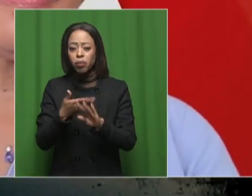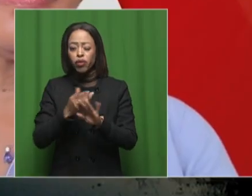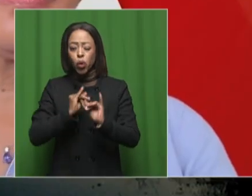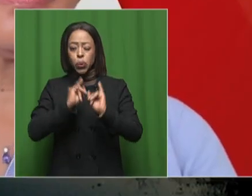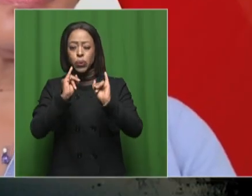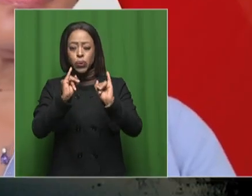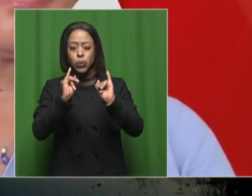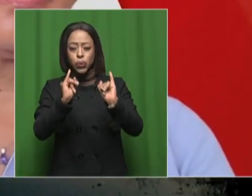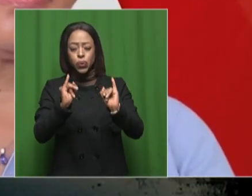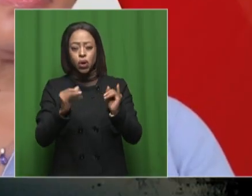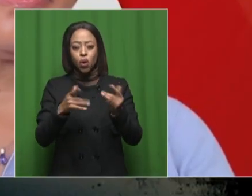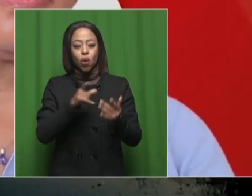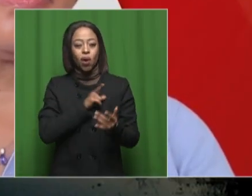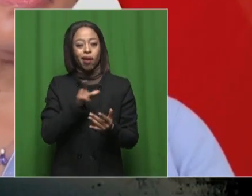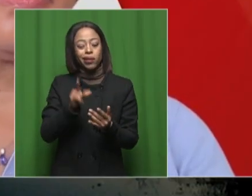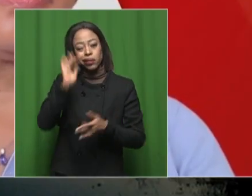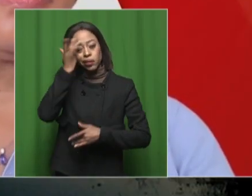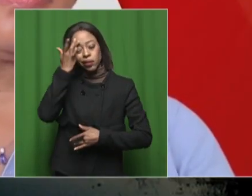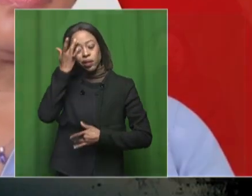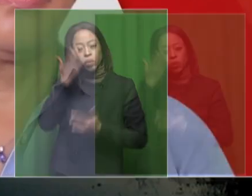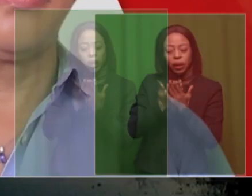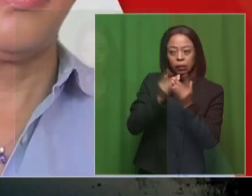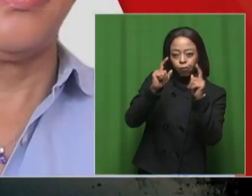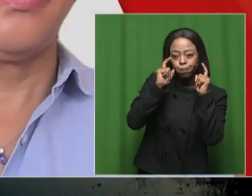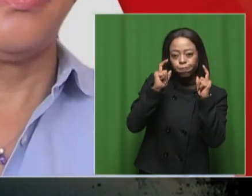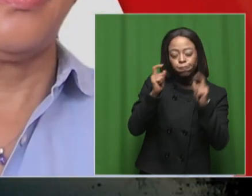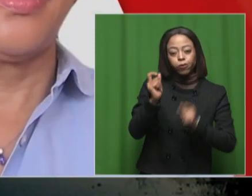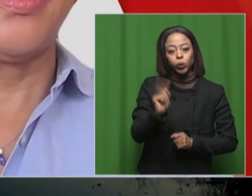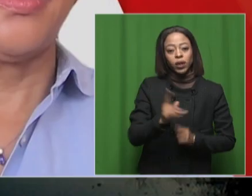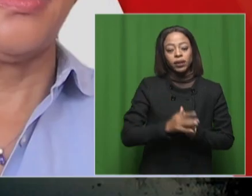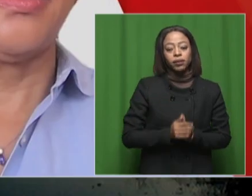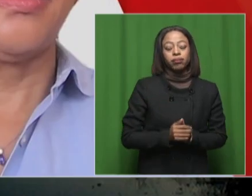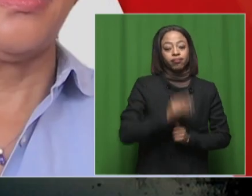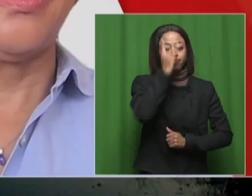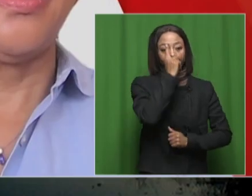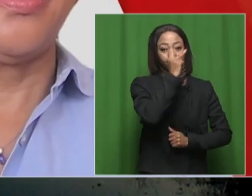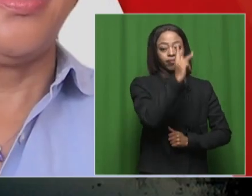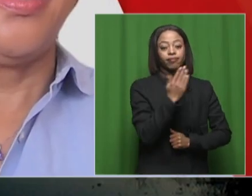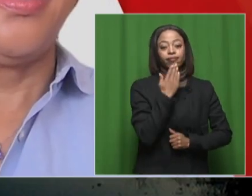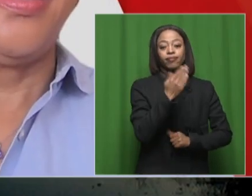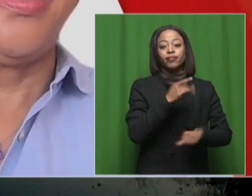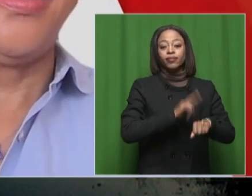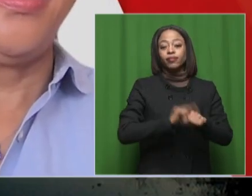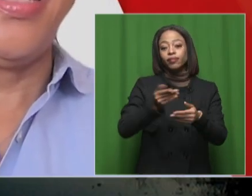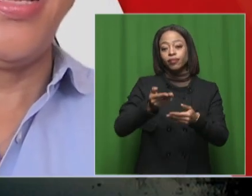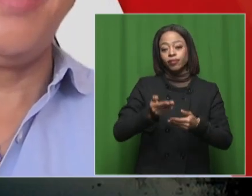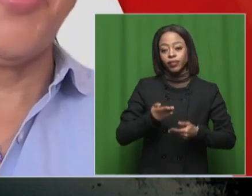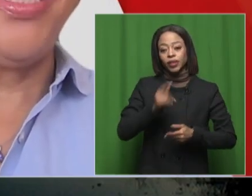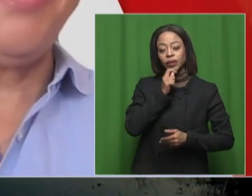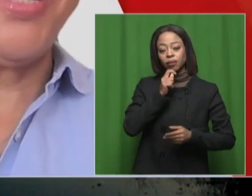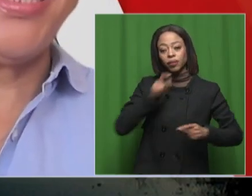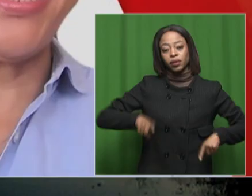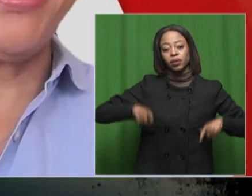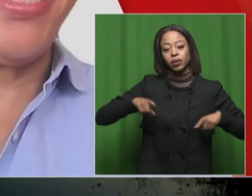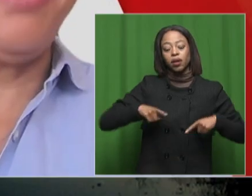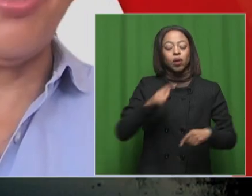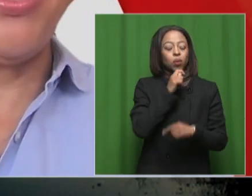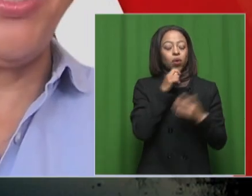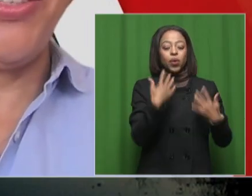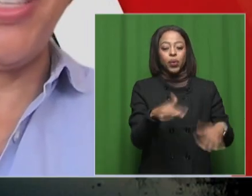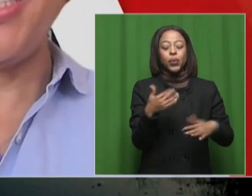underlying condition that we could look out for. Professor Dlova, thanks so much for your time. Welcome to Morning Live. Morning, Sakina,